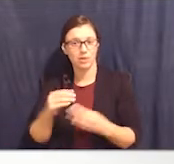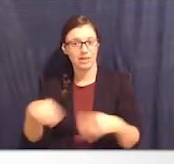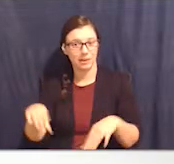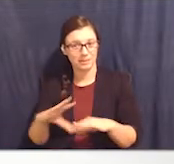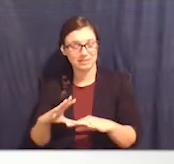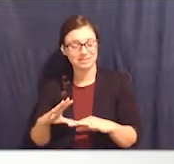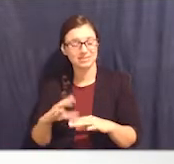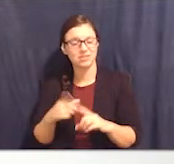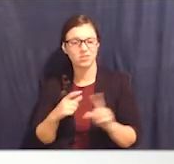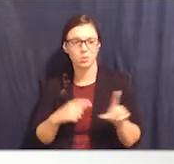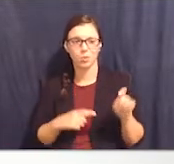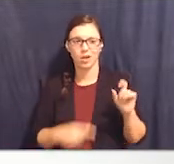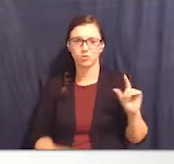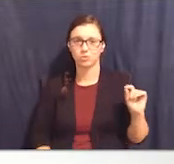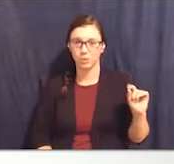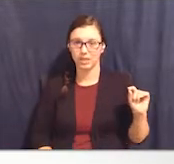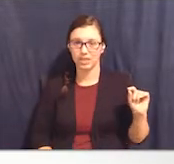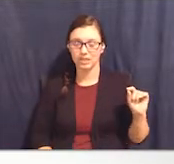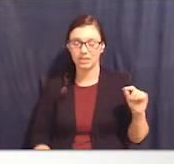you. We hear every day,